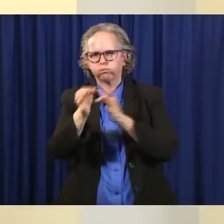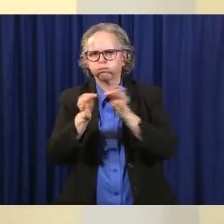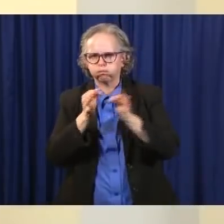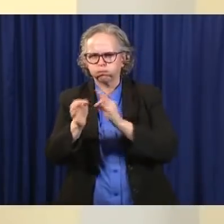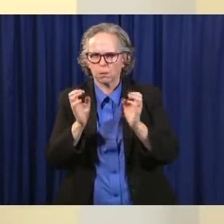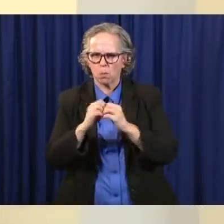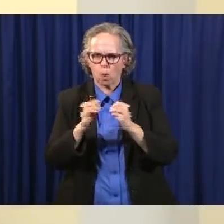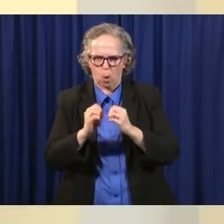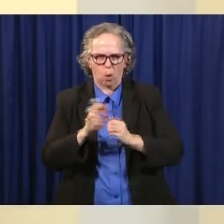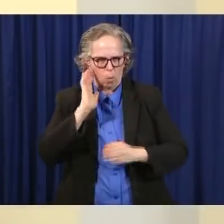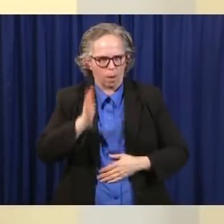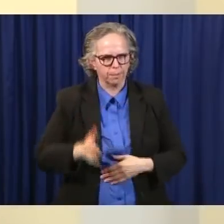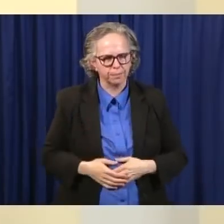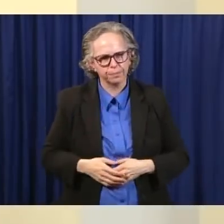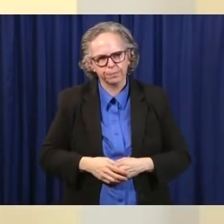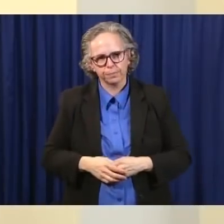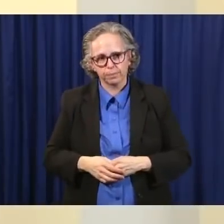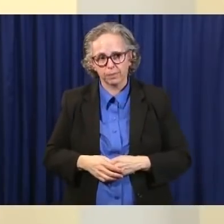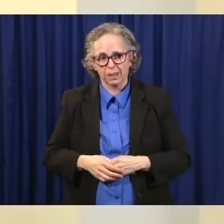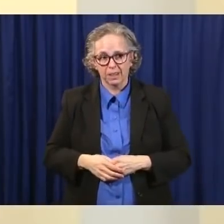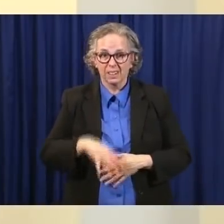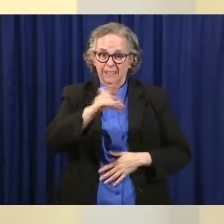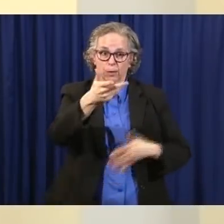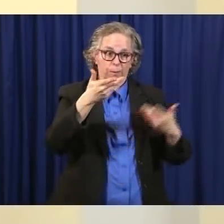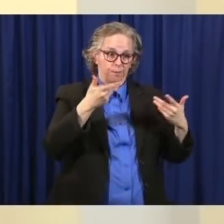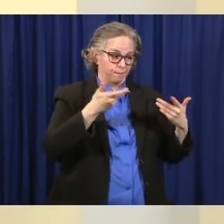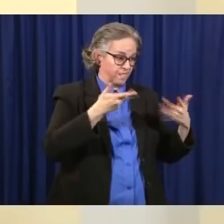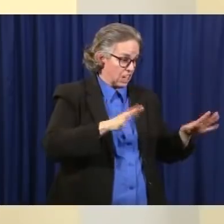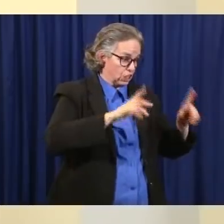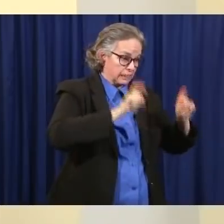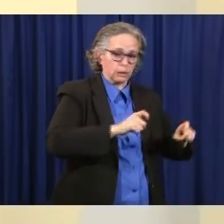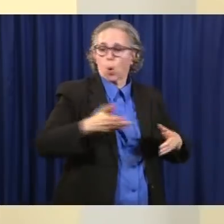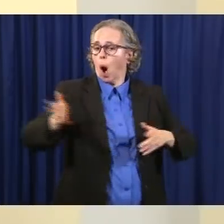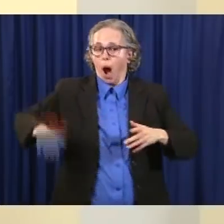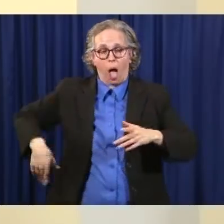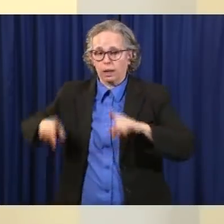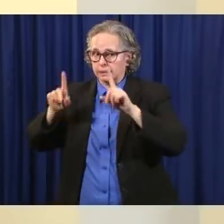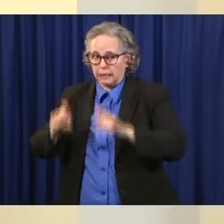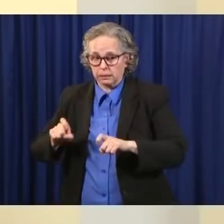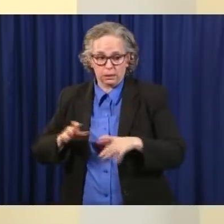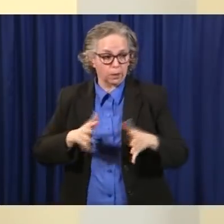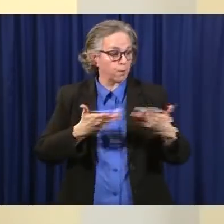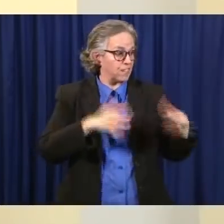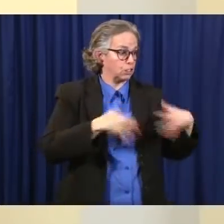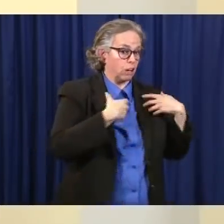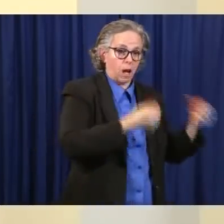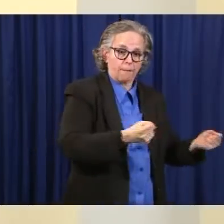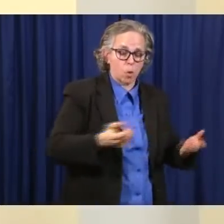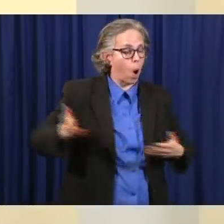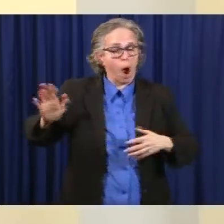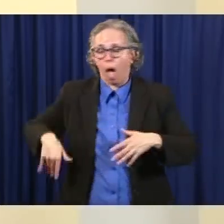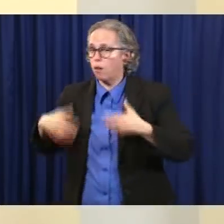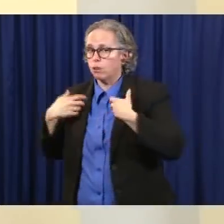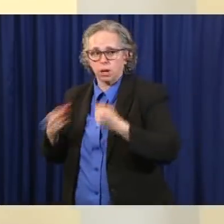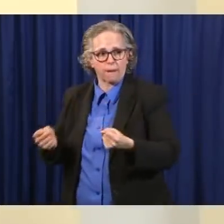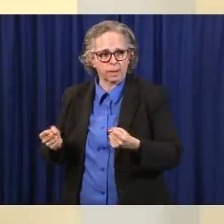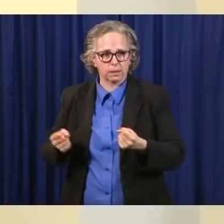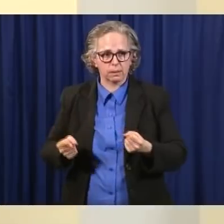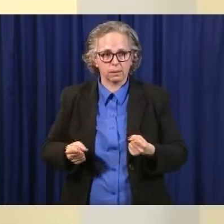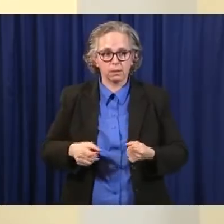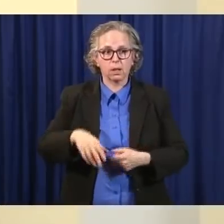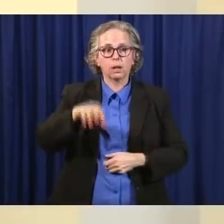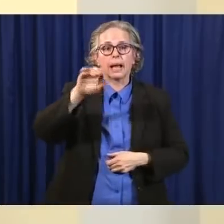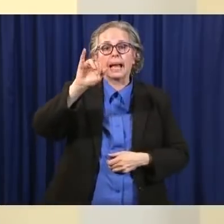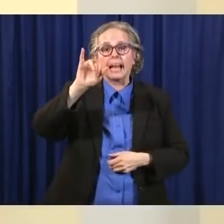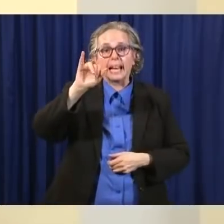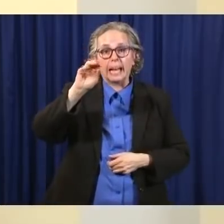when you are tested or not, whether you've recovered or not, we don't know how long immunity lasts. So all the things we talk about